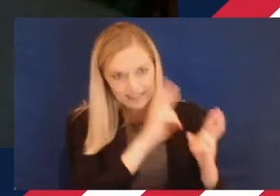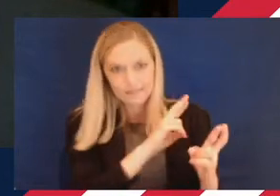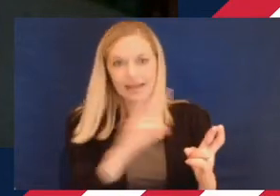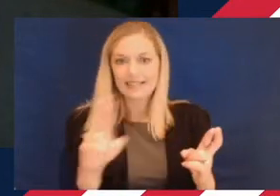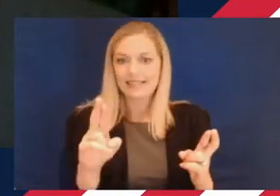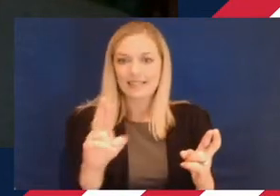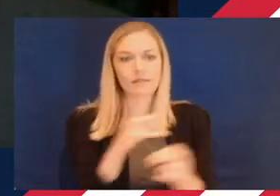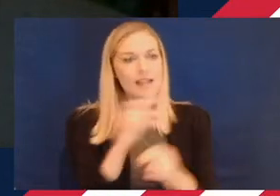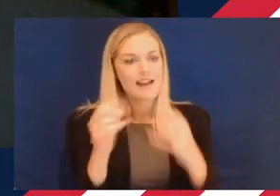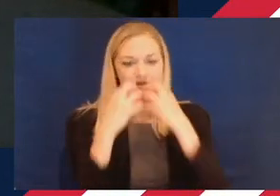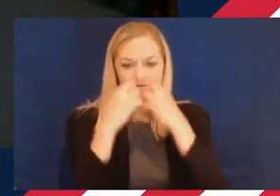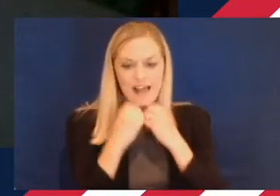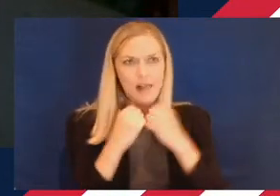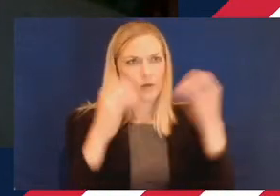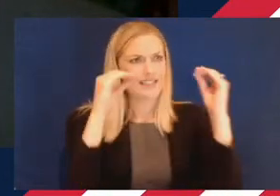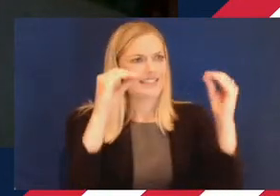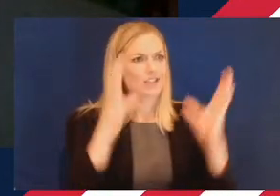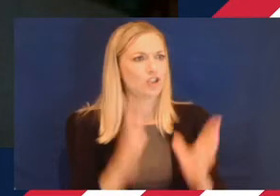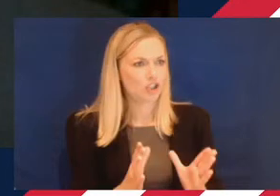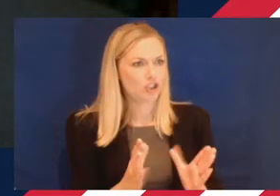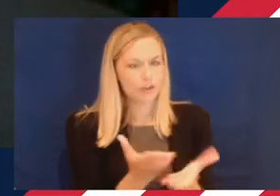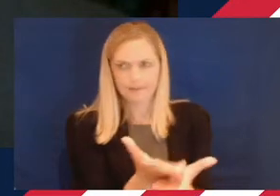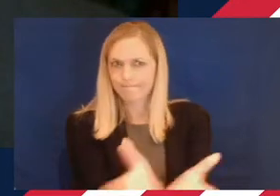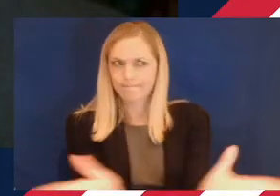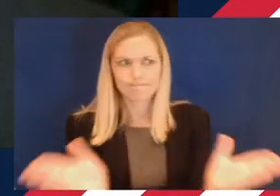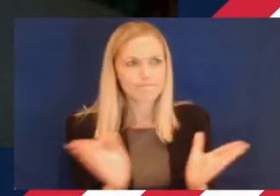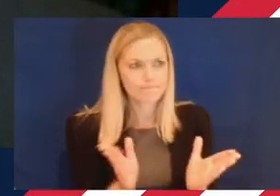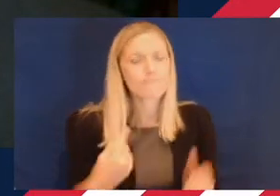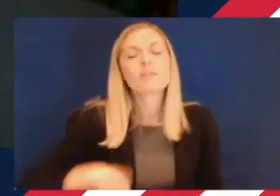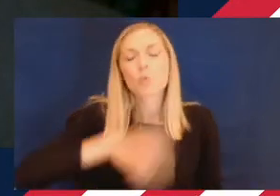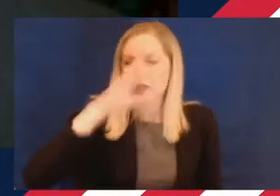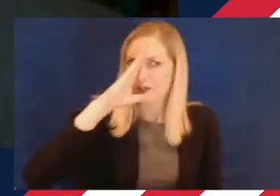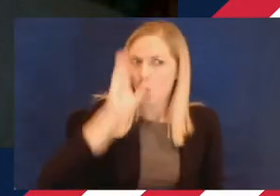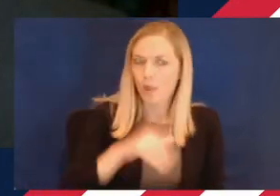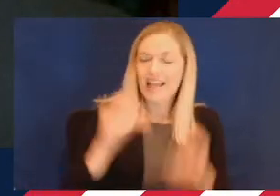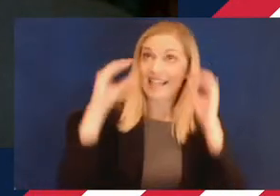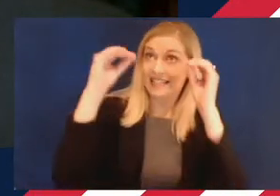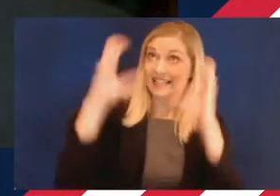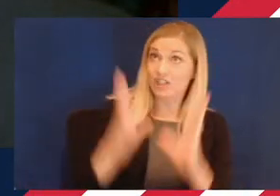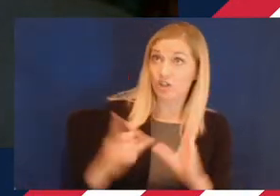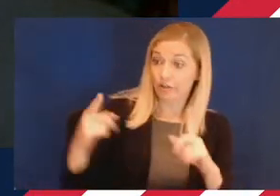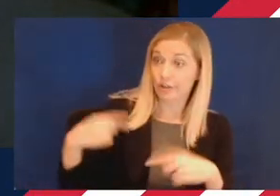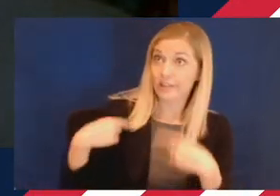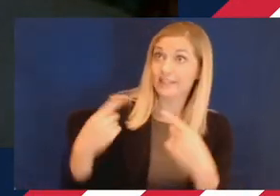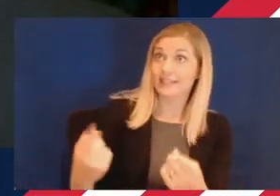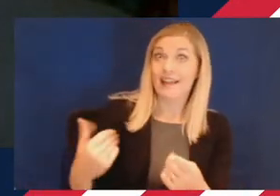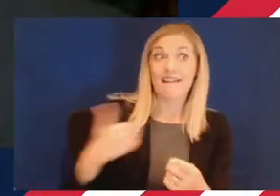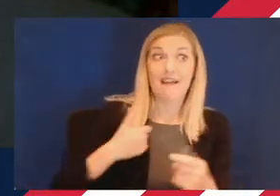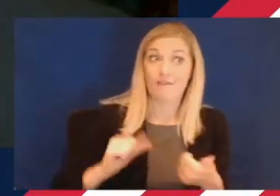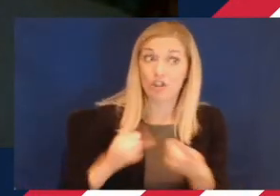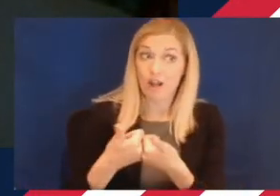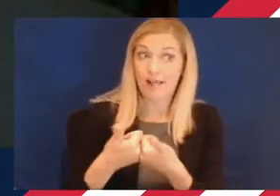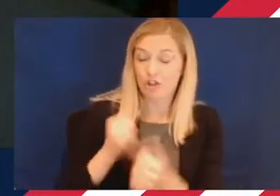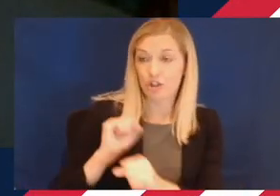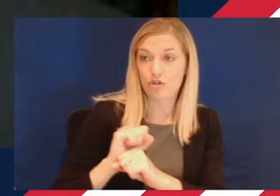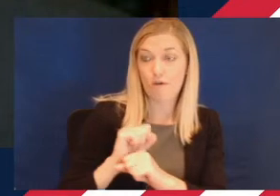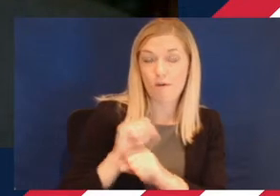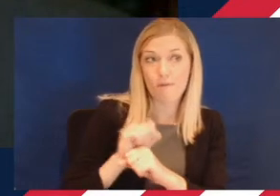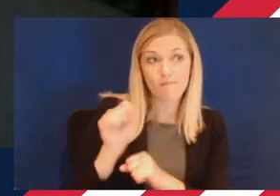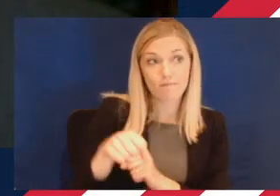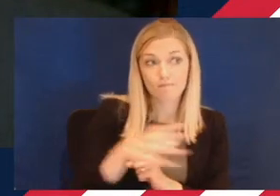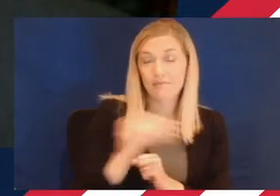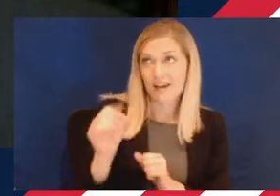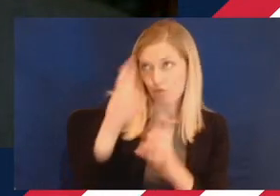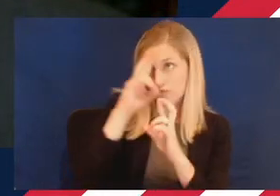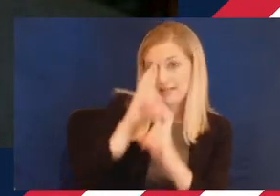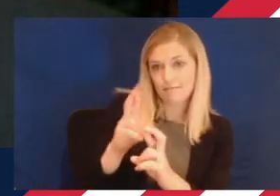do an important job. We know that teachers have a challenging job, but we also know that, particularly in states like